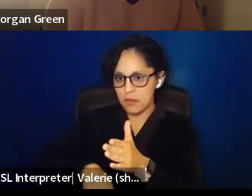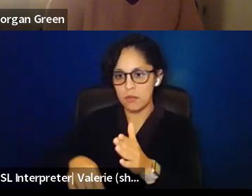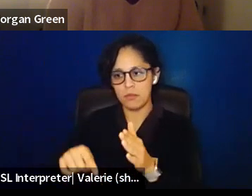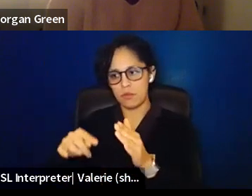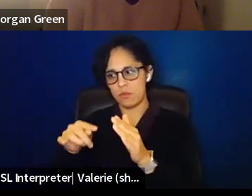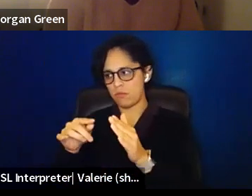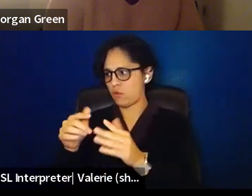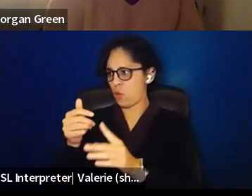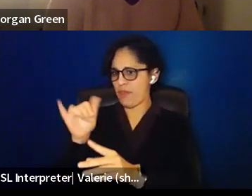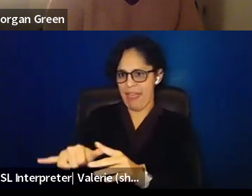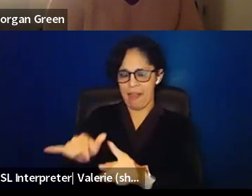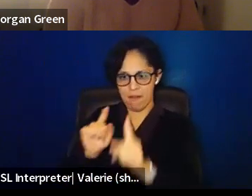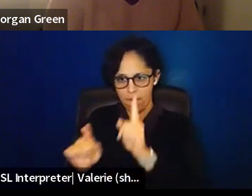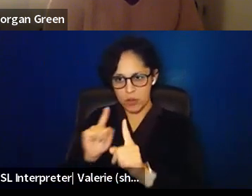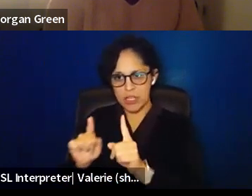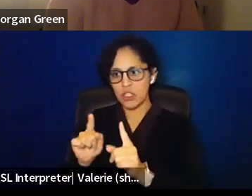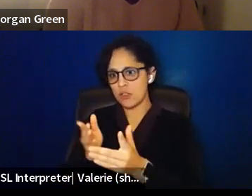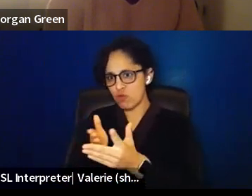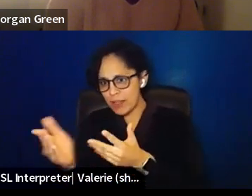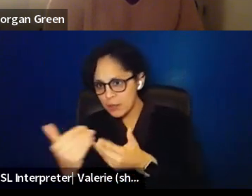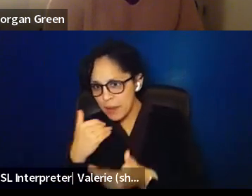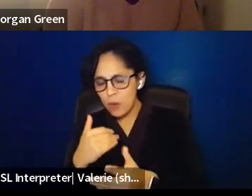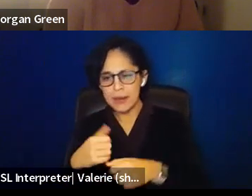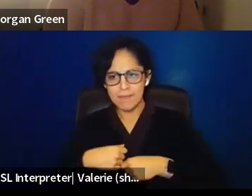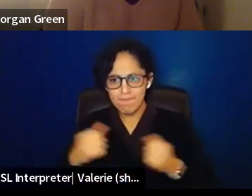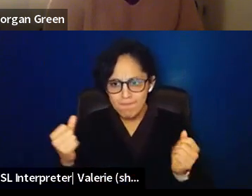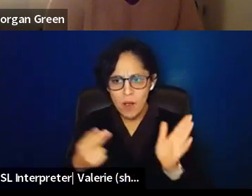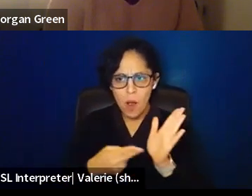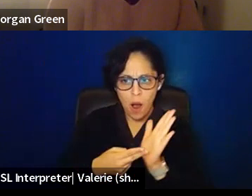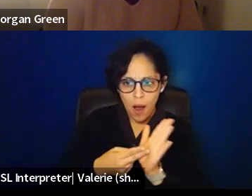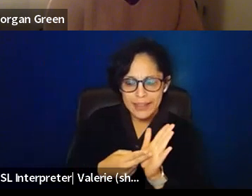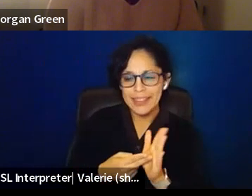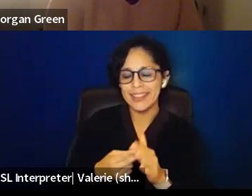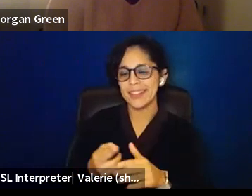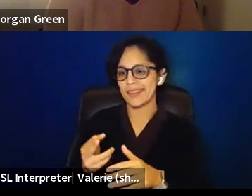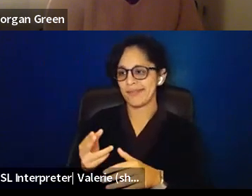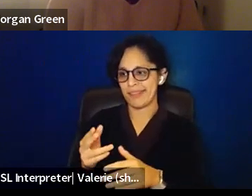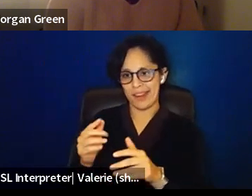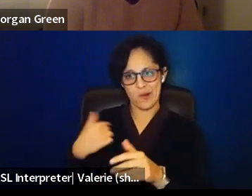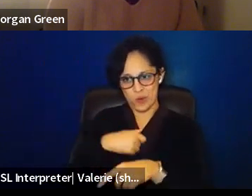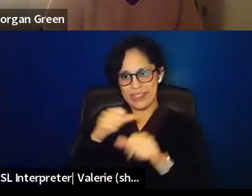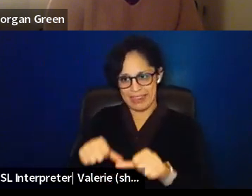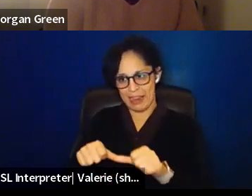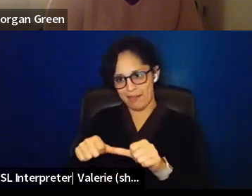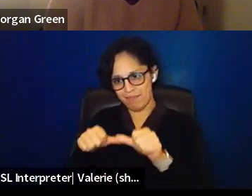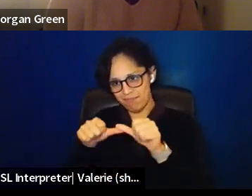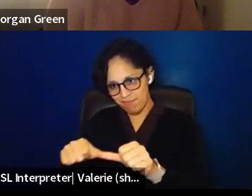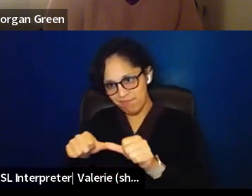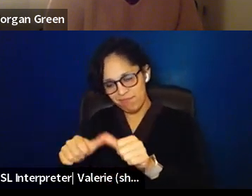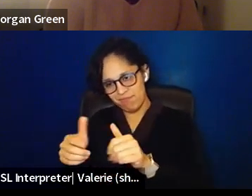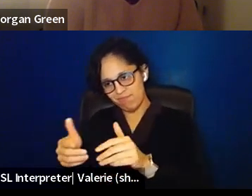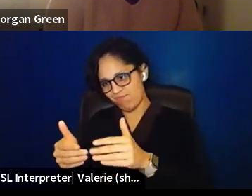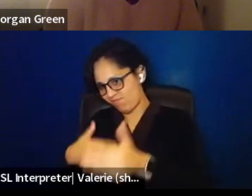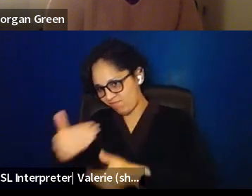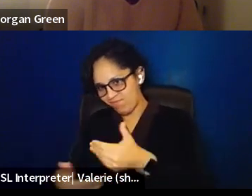it is handled, and we have a way to move forward. Again, this hasn't really, you know, this is, again, my ideal world. When it happens, we'll